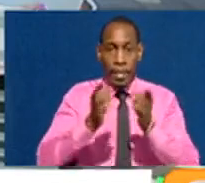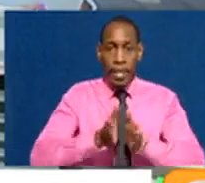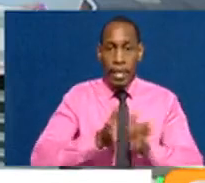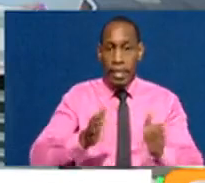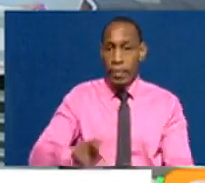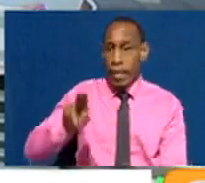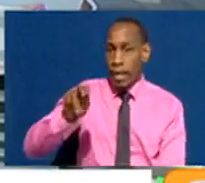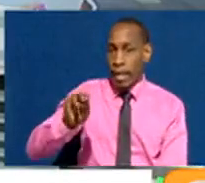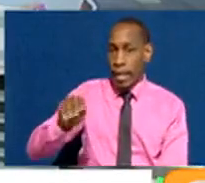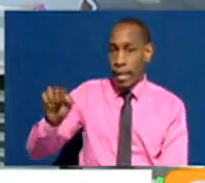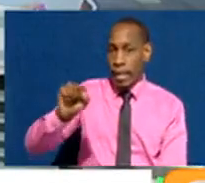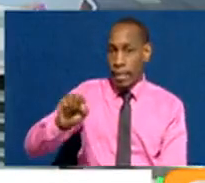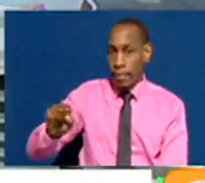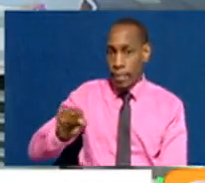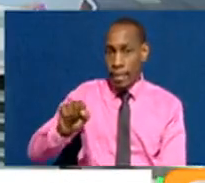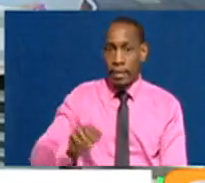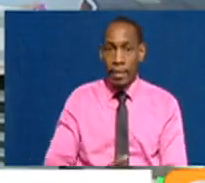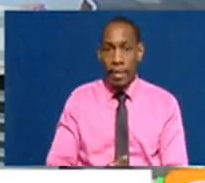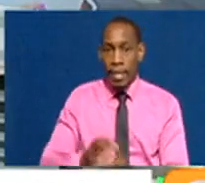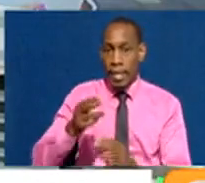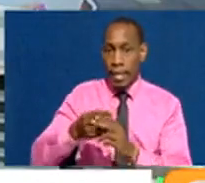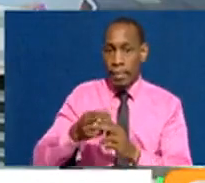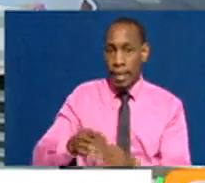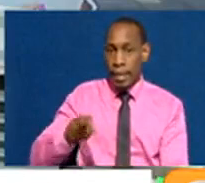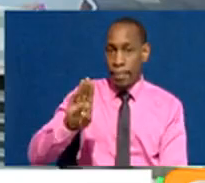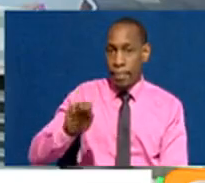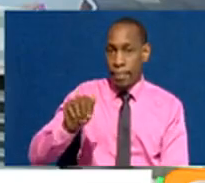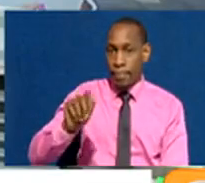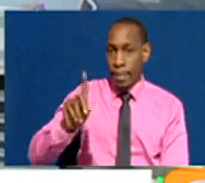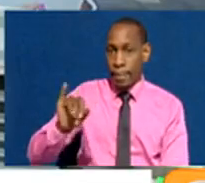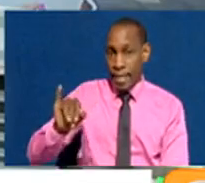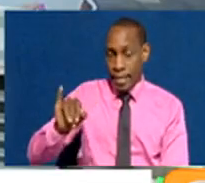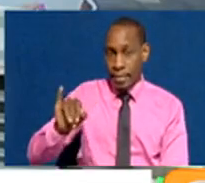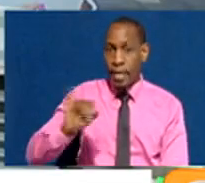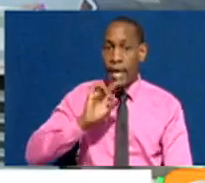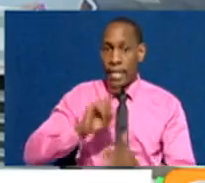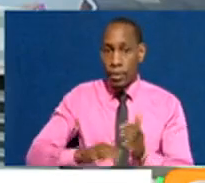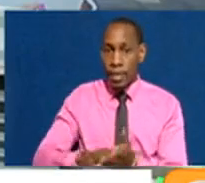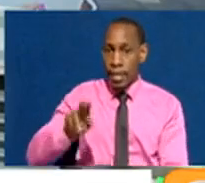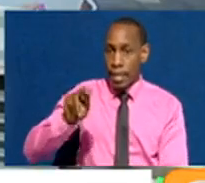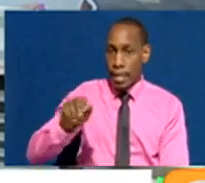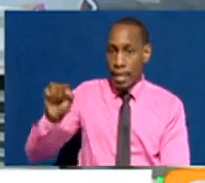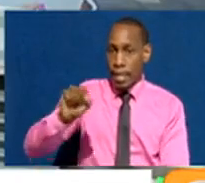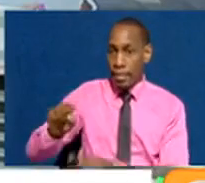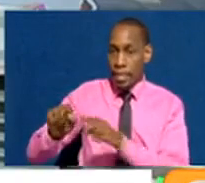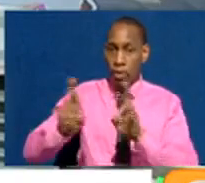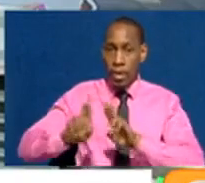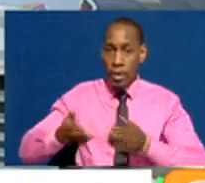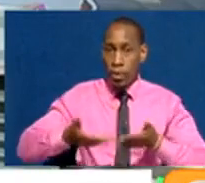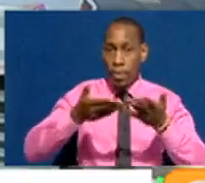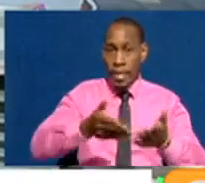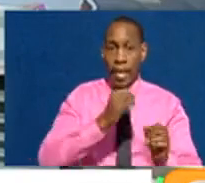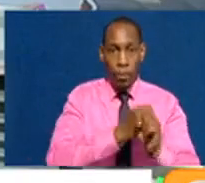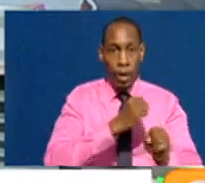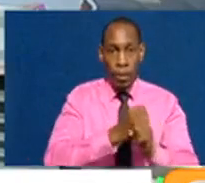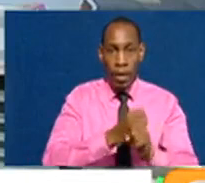the Nairobi Metropolitan Services, Major General Mohamed Badi, said the NMS was ready to hand over